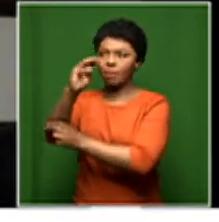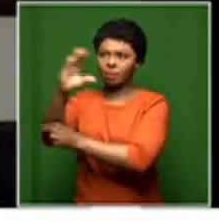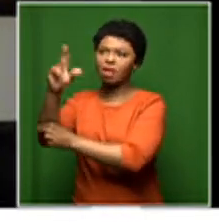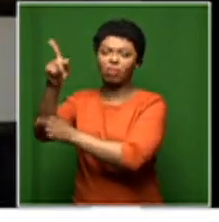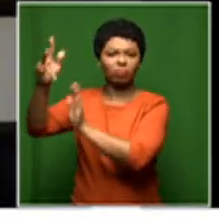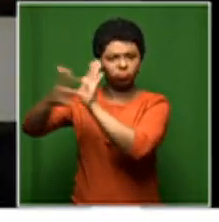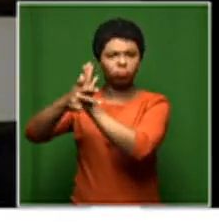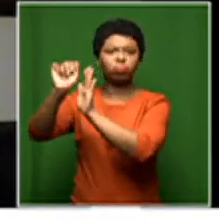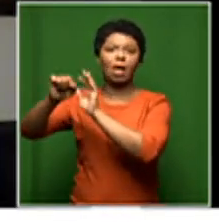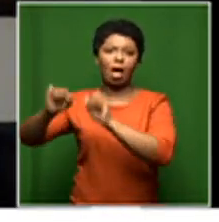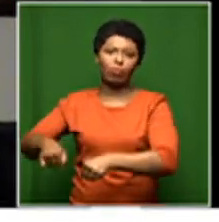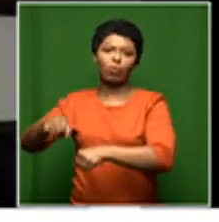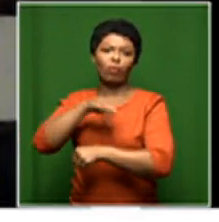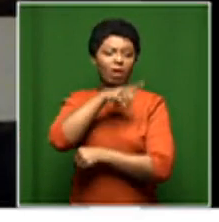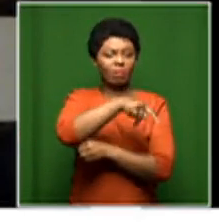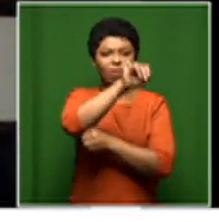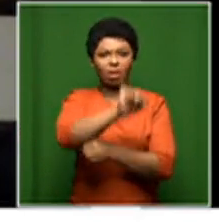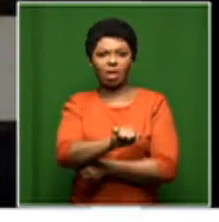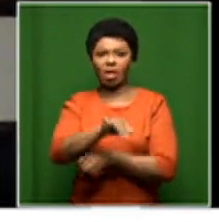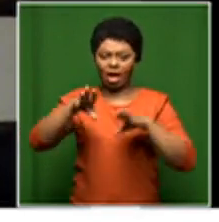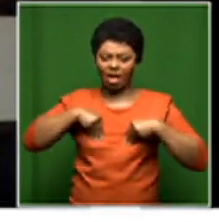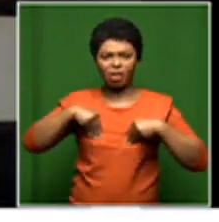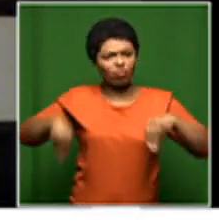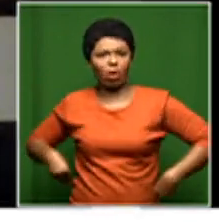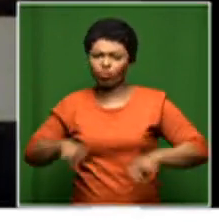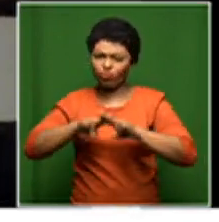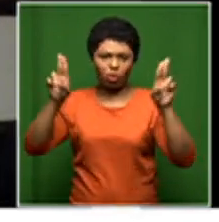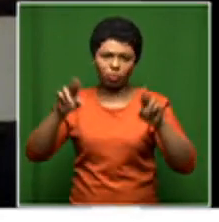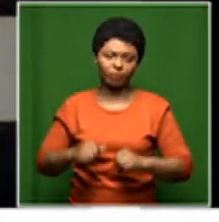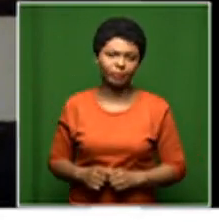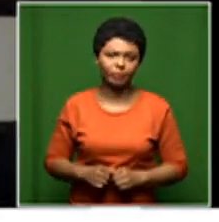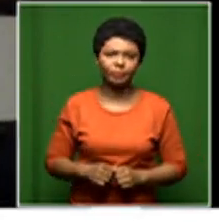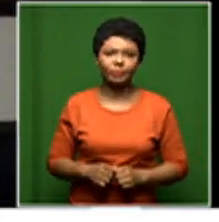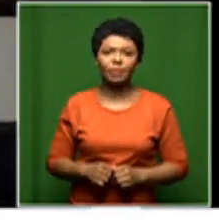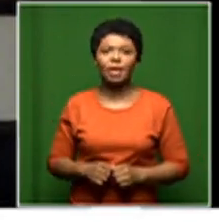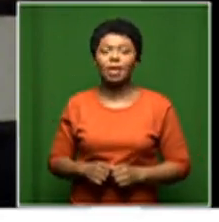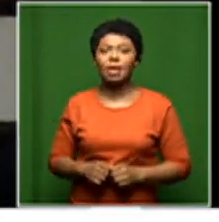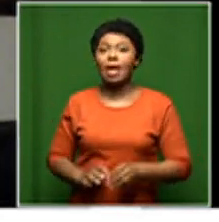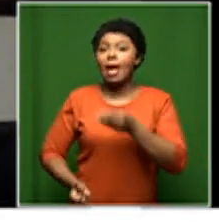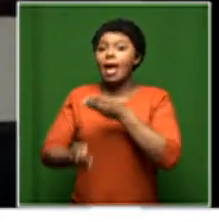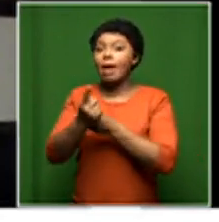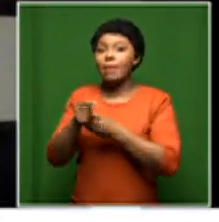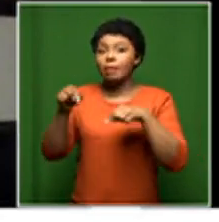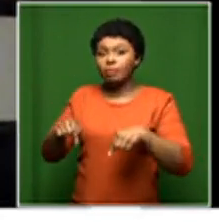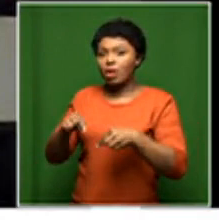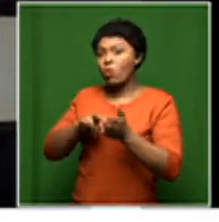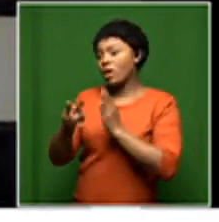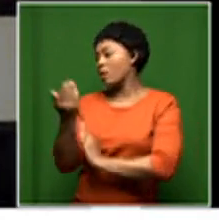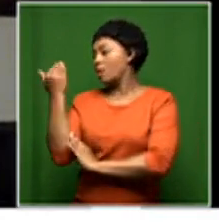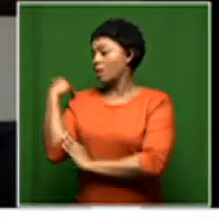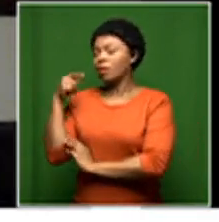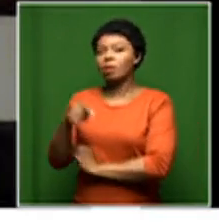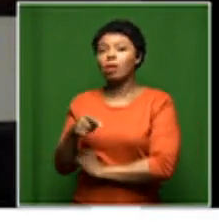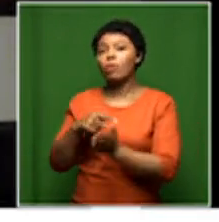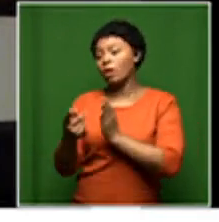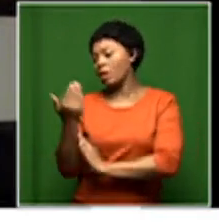because the PA will not tolerate any corruption. Mm-hmm. What happened then, this happened a few weeks ago.